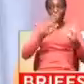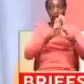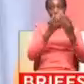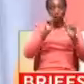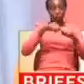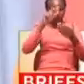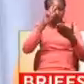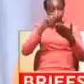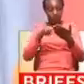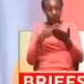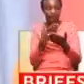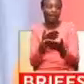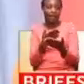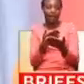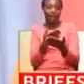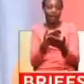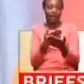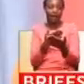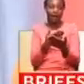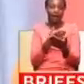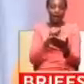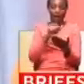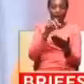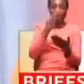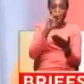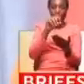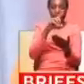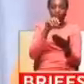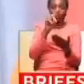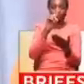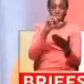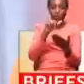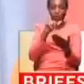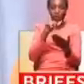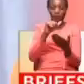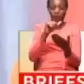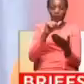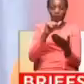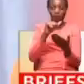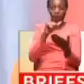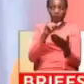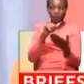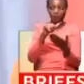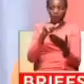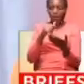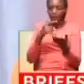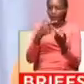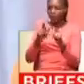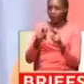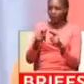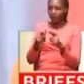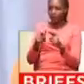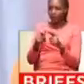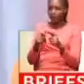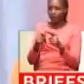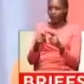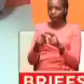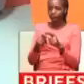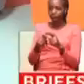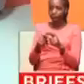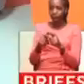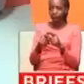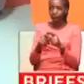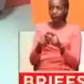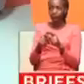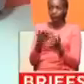read. They are available on Amazon Kindle. We have And just to look a bit about you, if my director can just